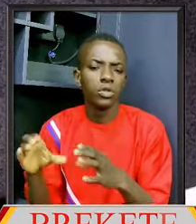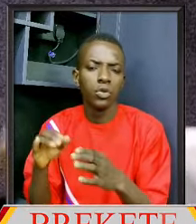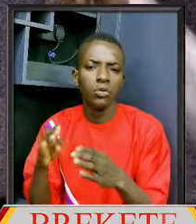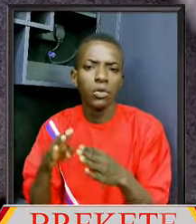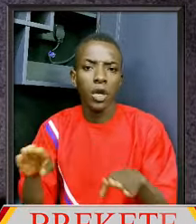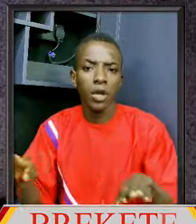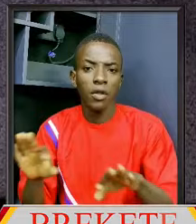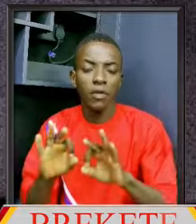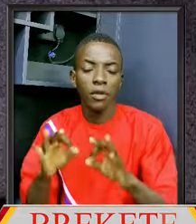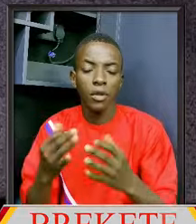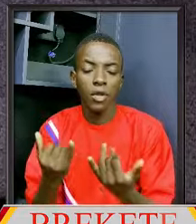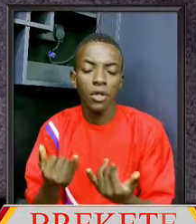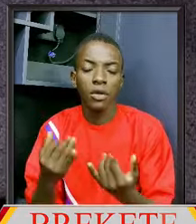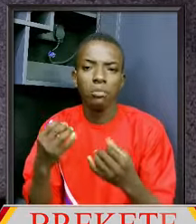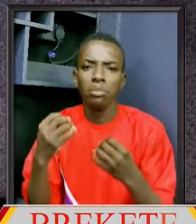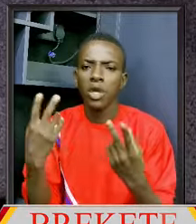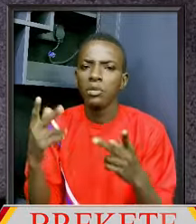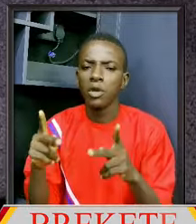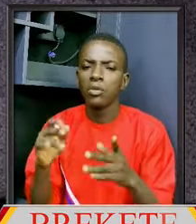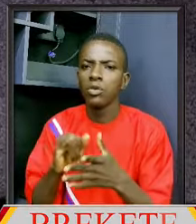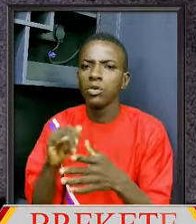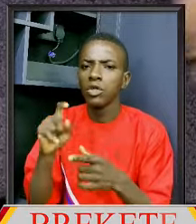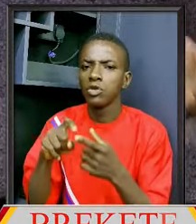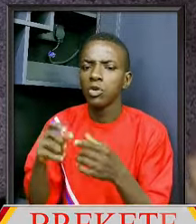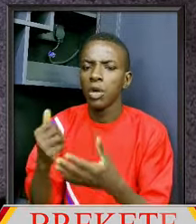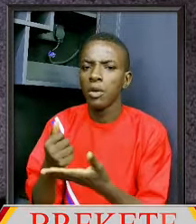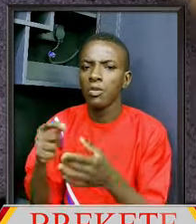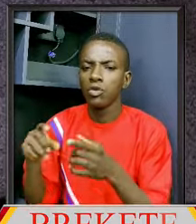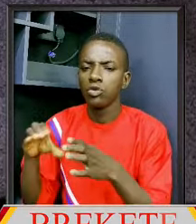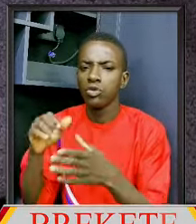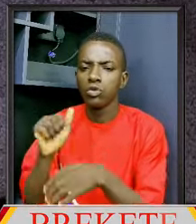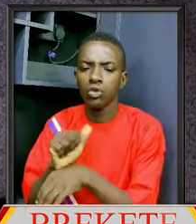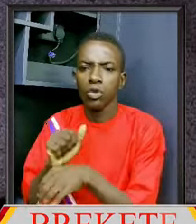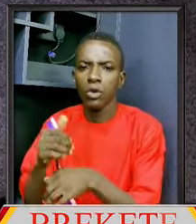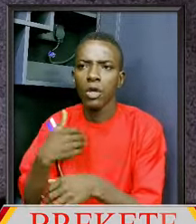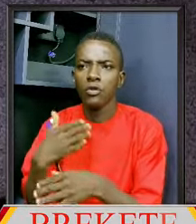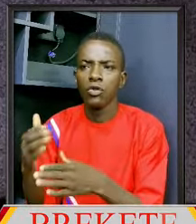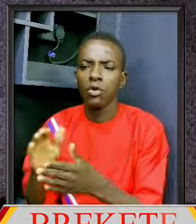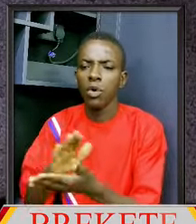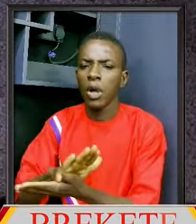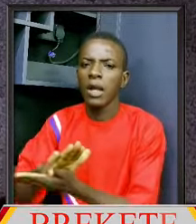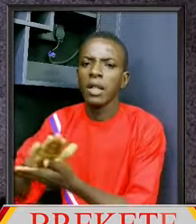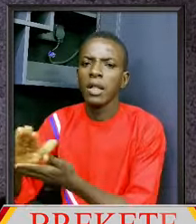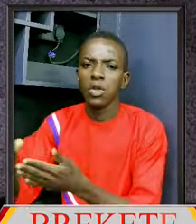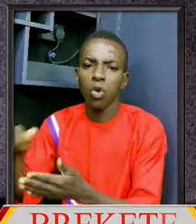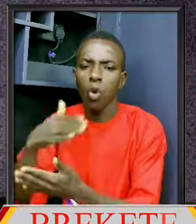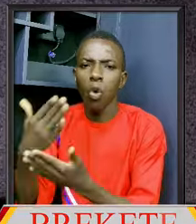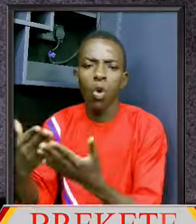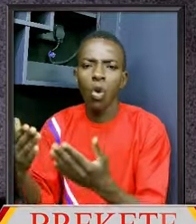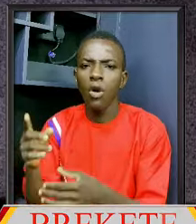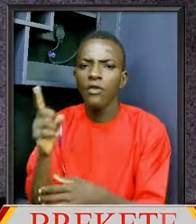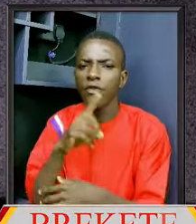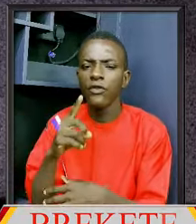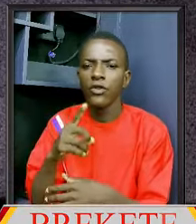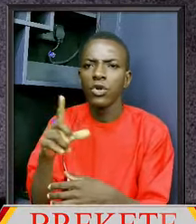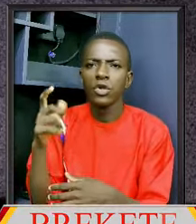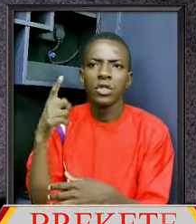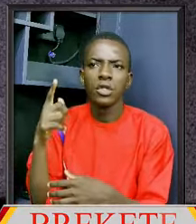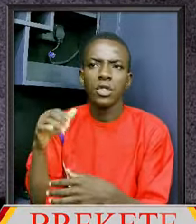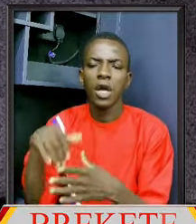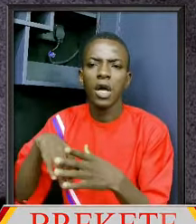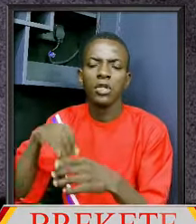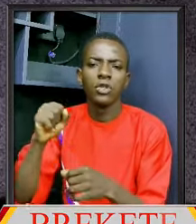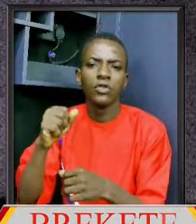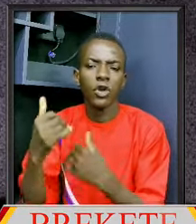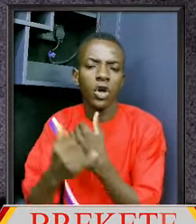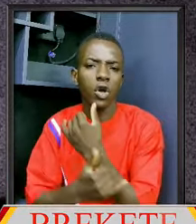Family now. So many people need to help you to do this work, because we have to flush out all quack laboratories out of our